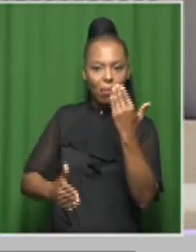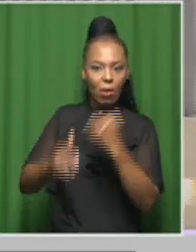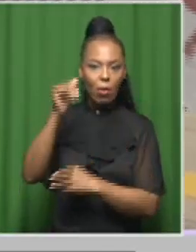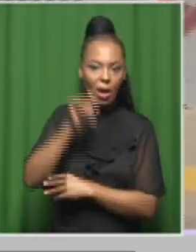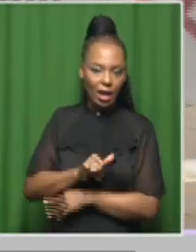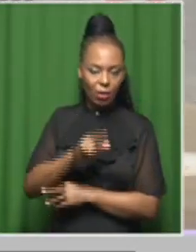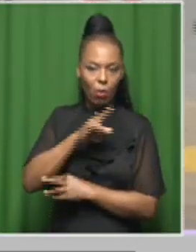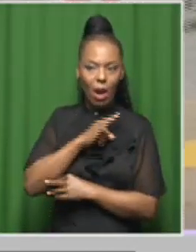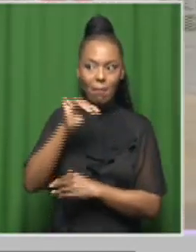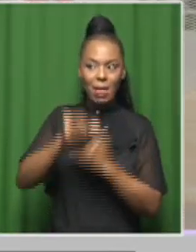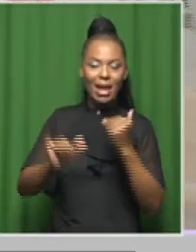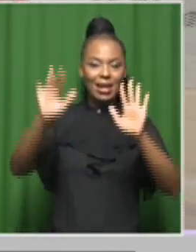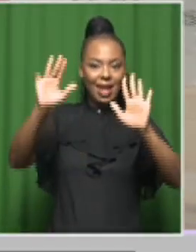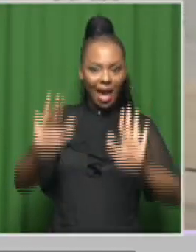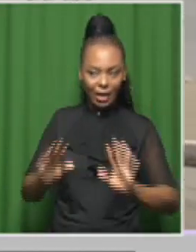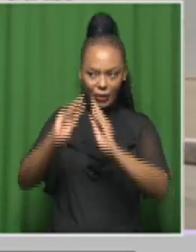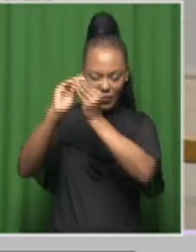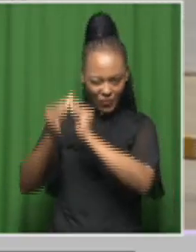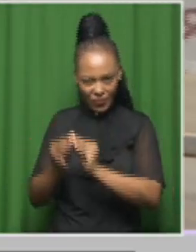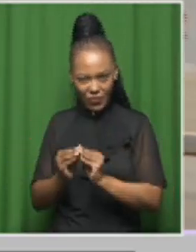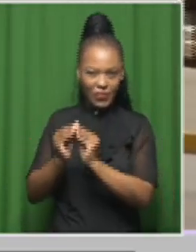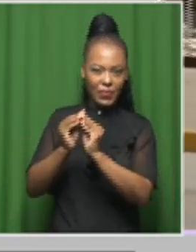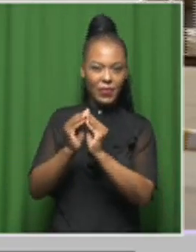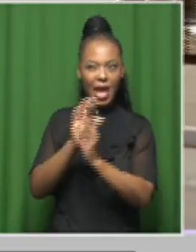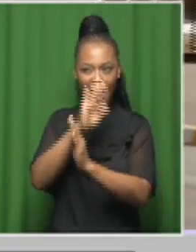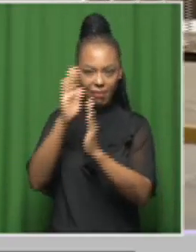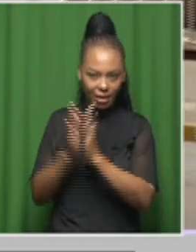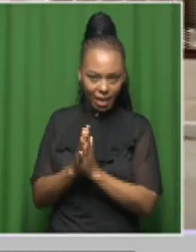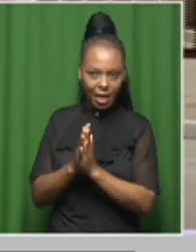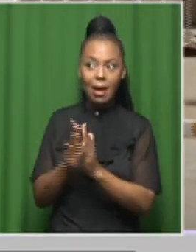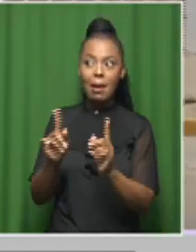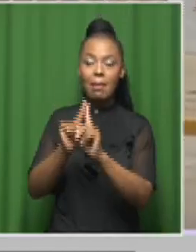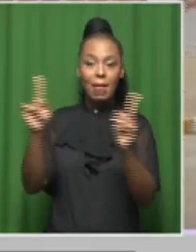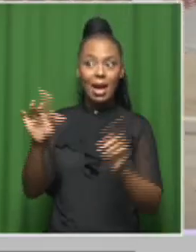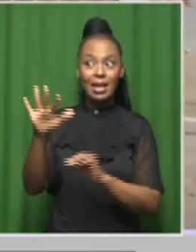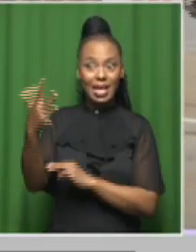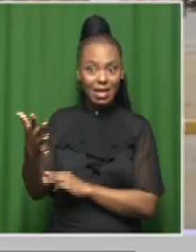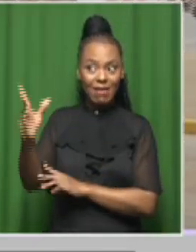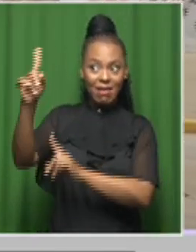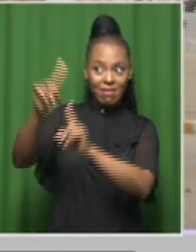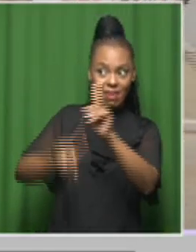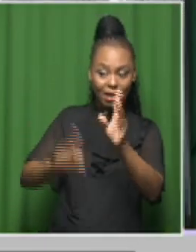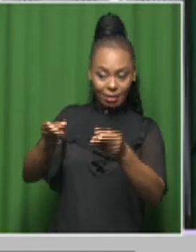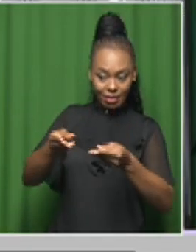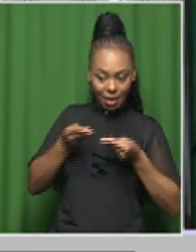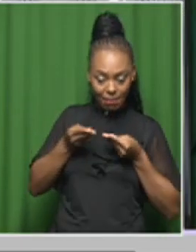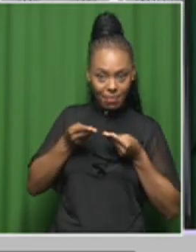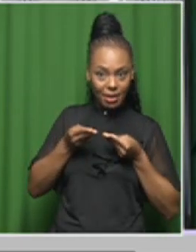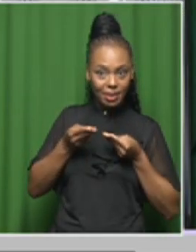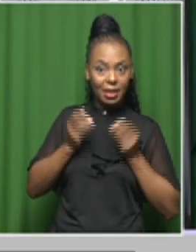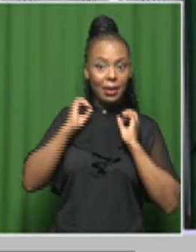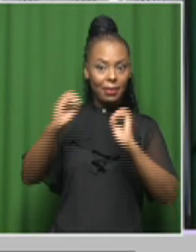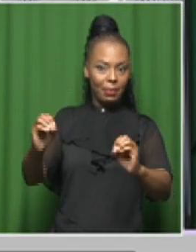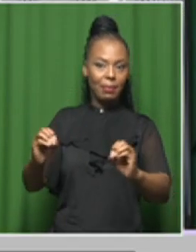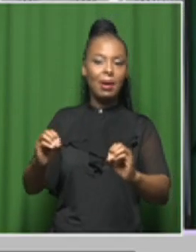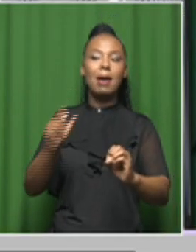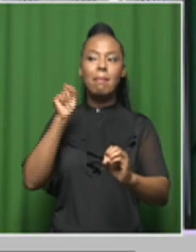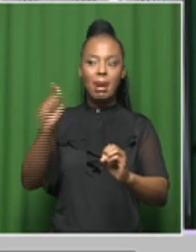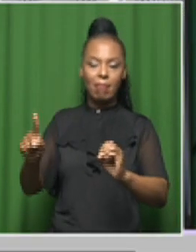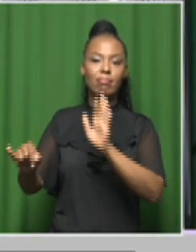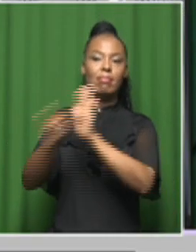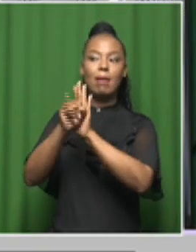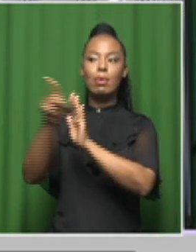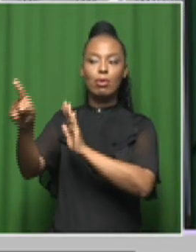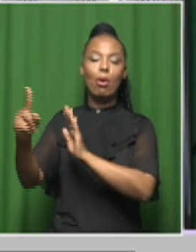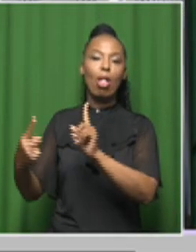9 months thereafter to comply. Failure to submit within that 9 months would constitute non-compliance. Okay.